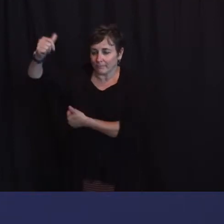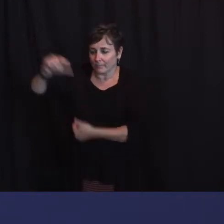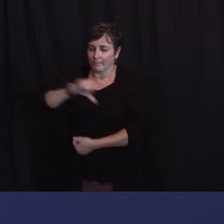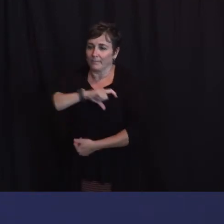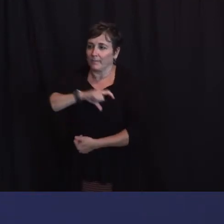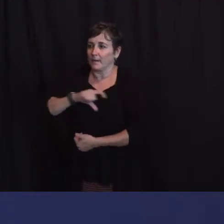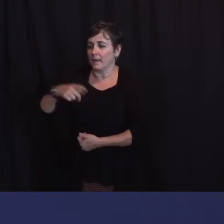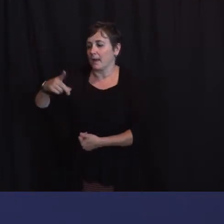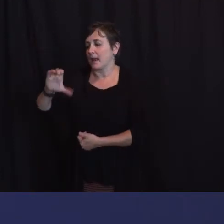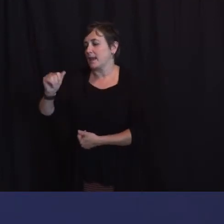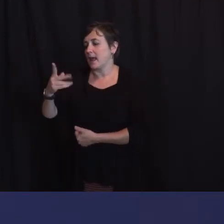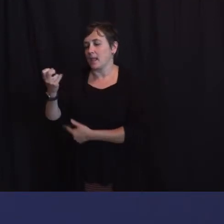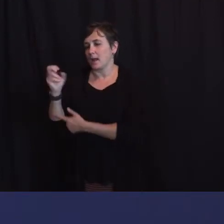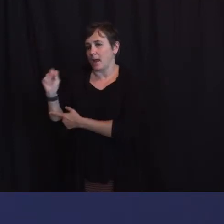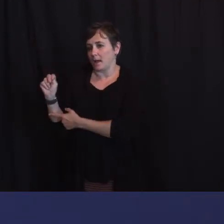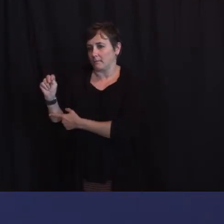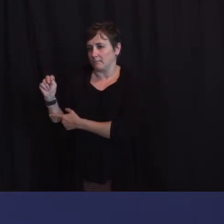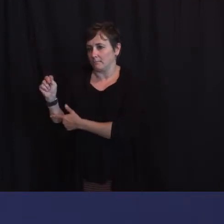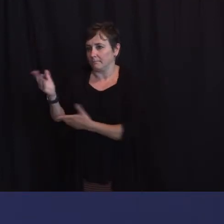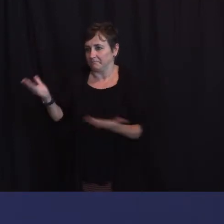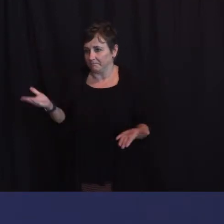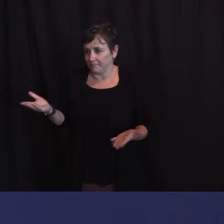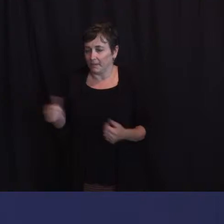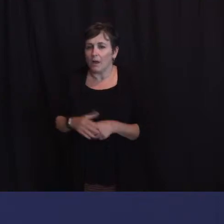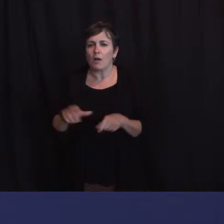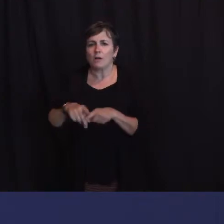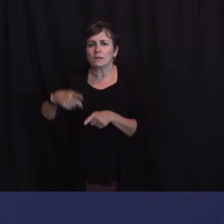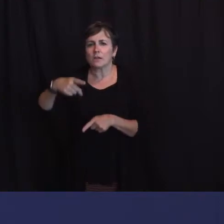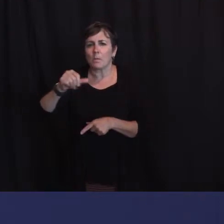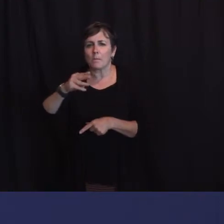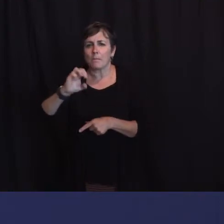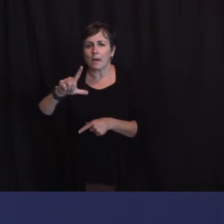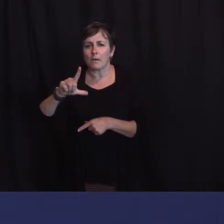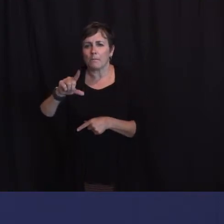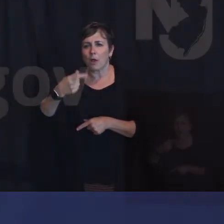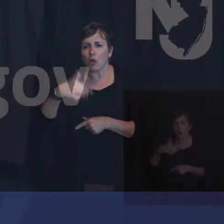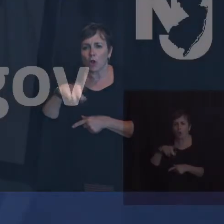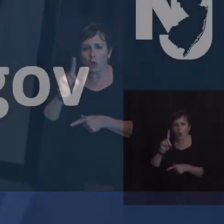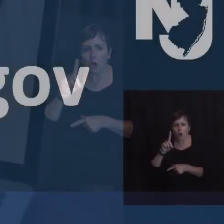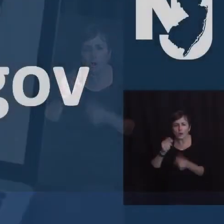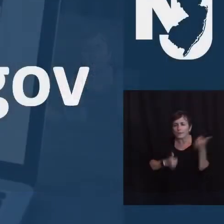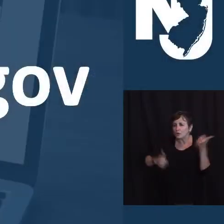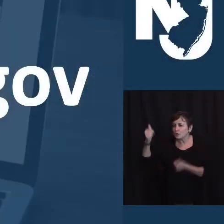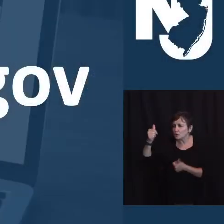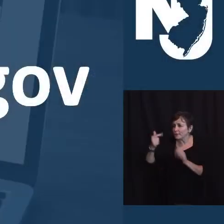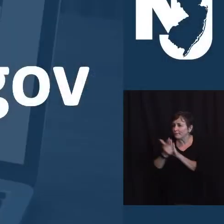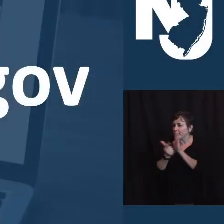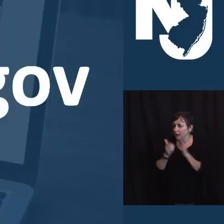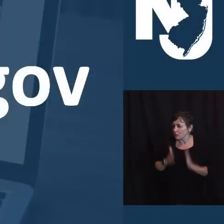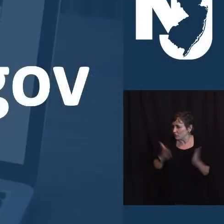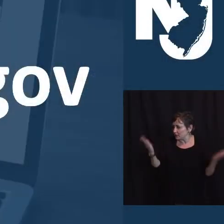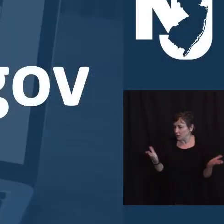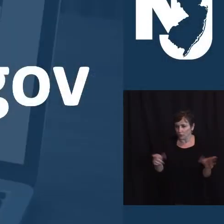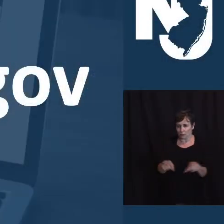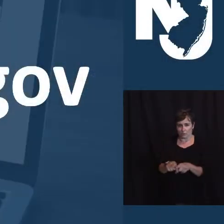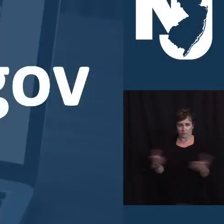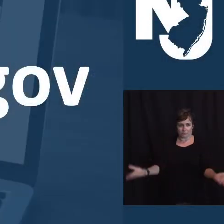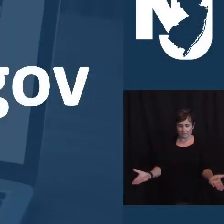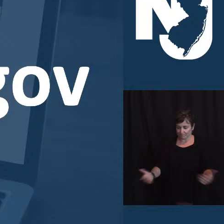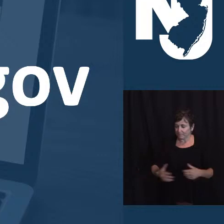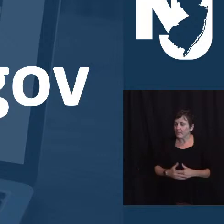Pat Callahan. We have Paramount Guard Chief Counsel with us and a cast of thousands. First of all, I'm